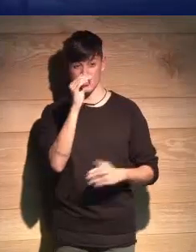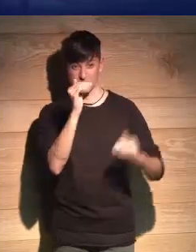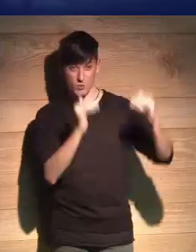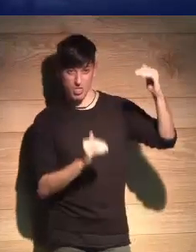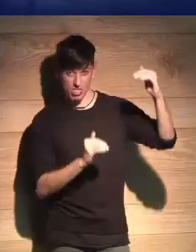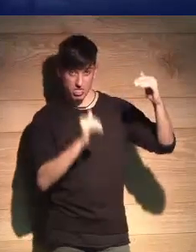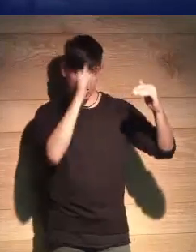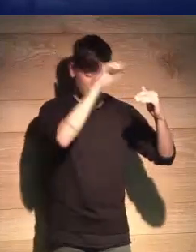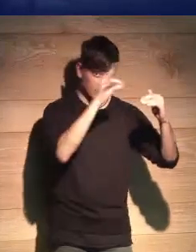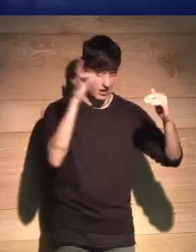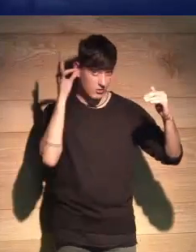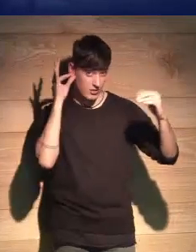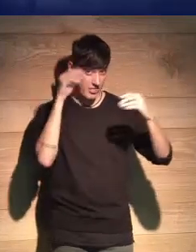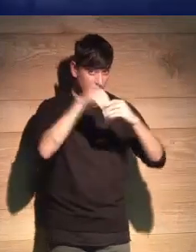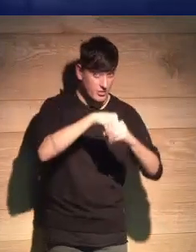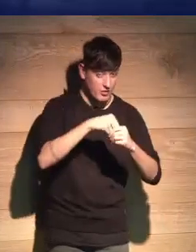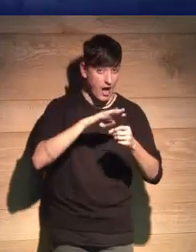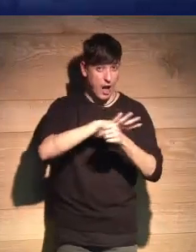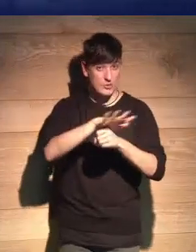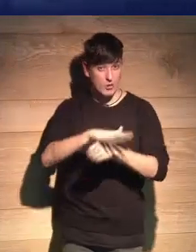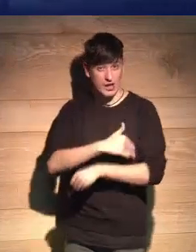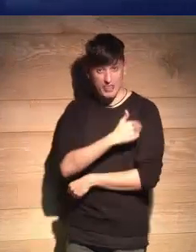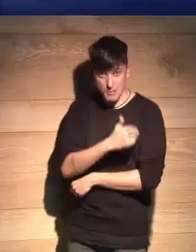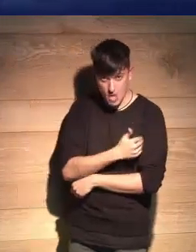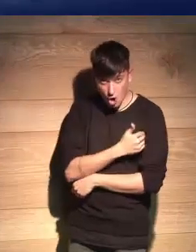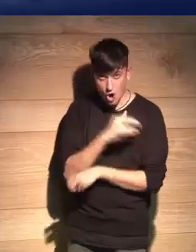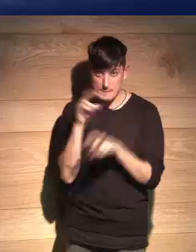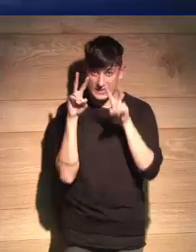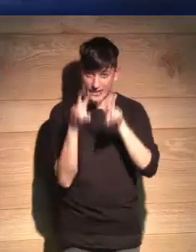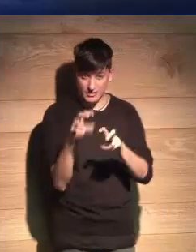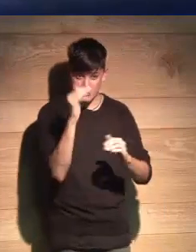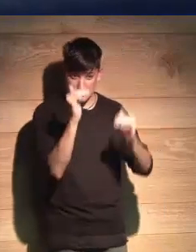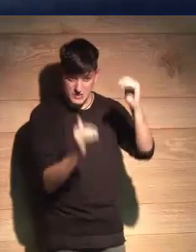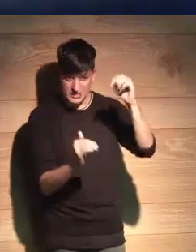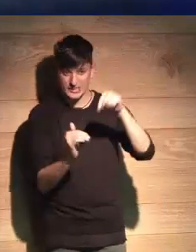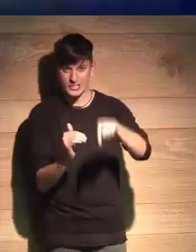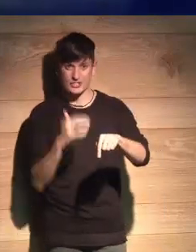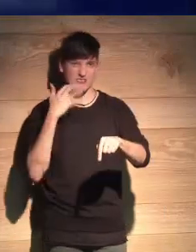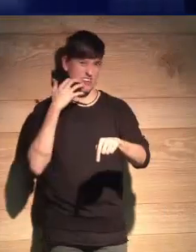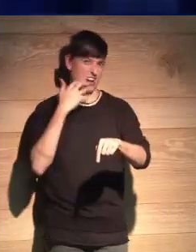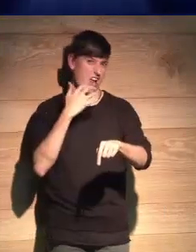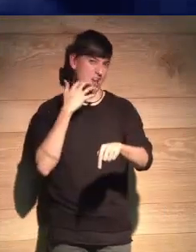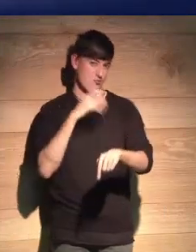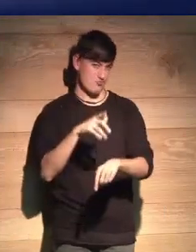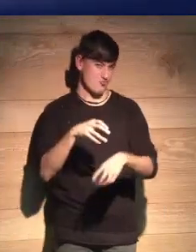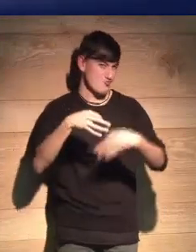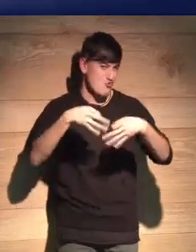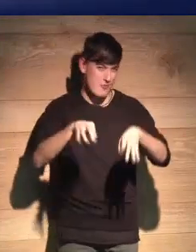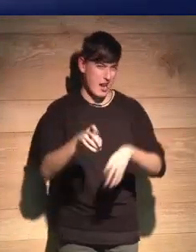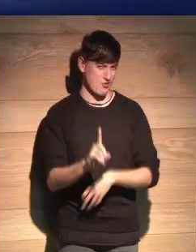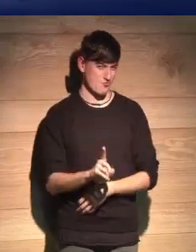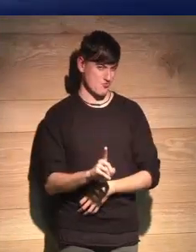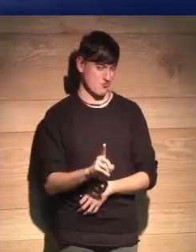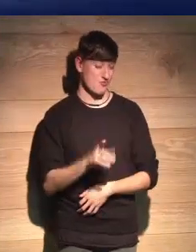that gender inequality in the academic world and in the field of research is an abnormality. It's an